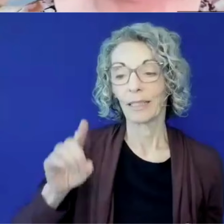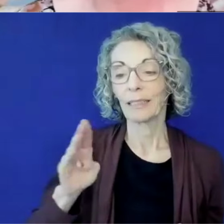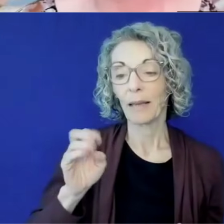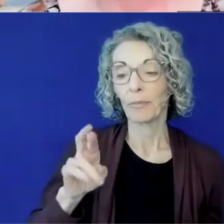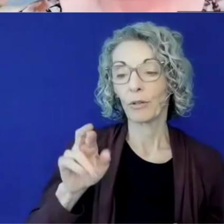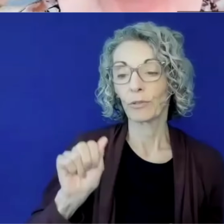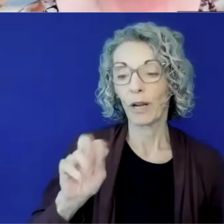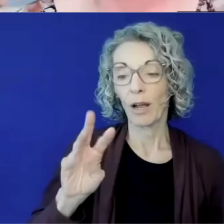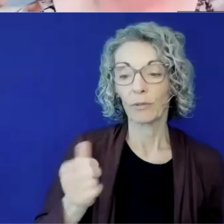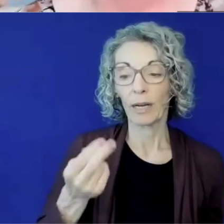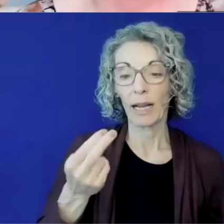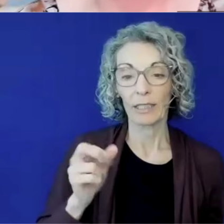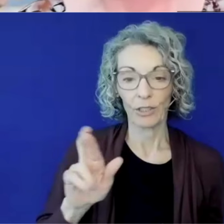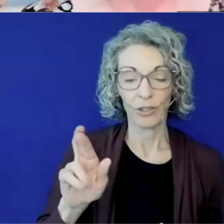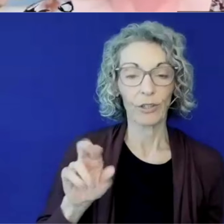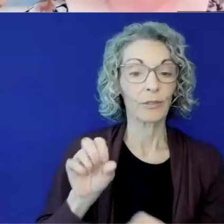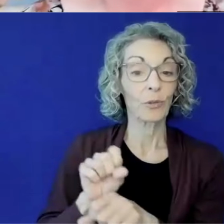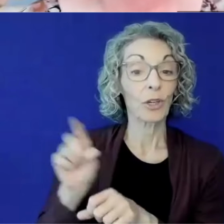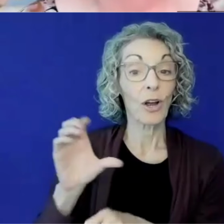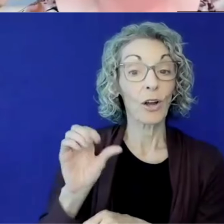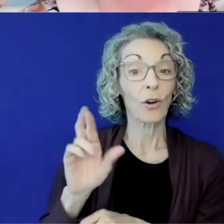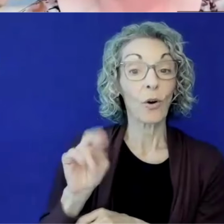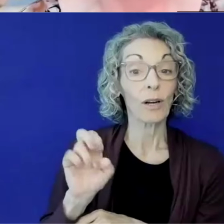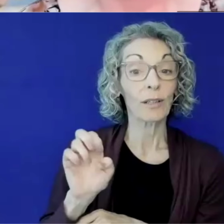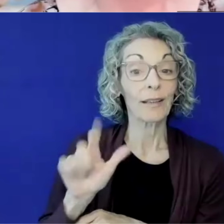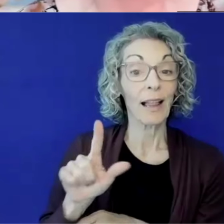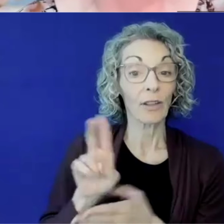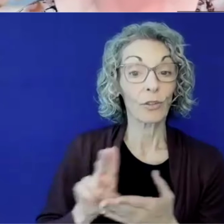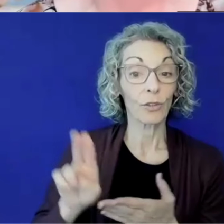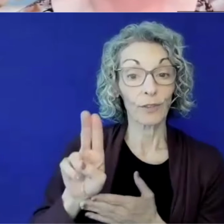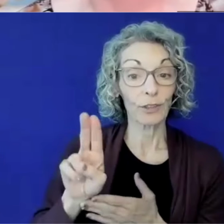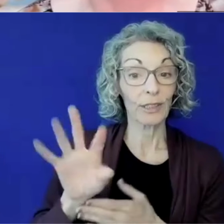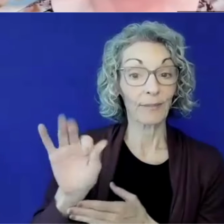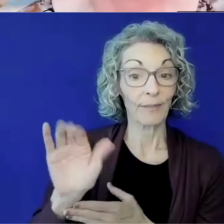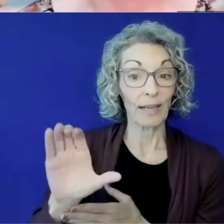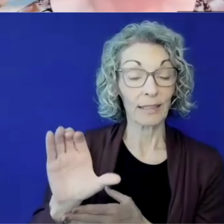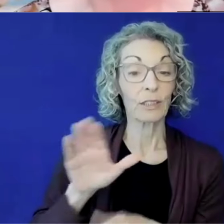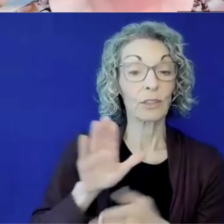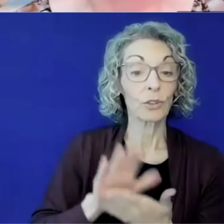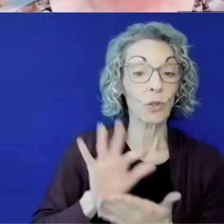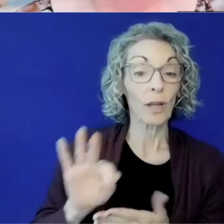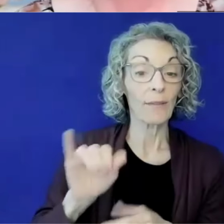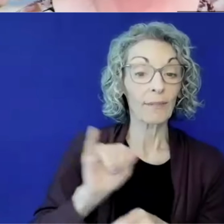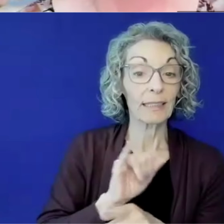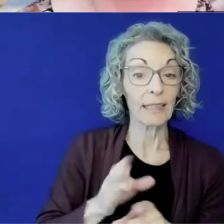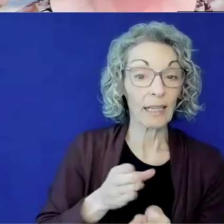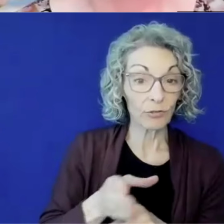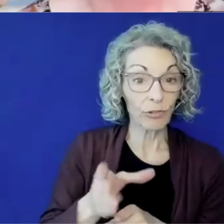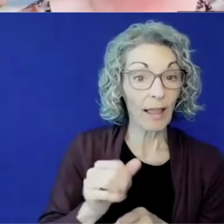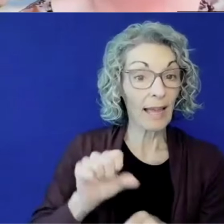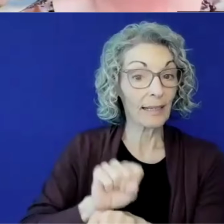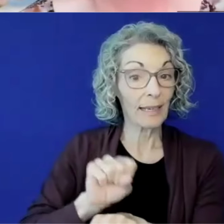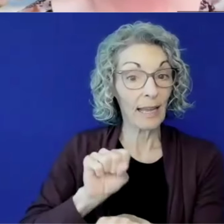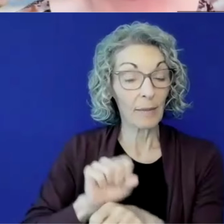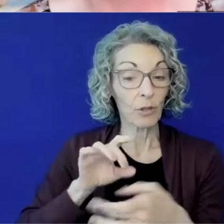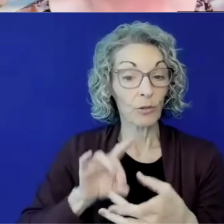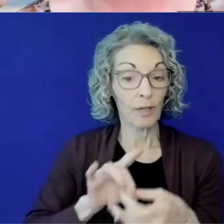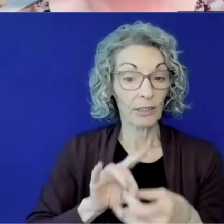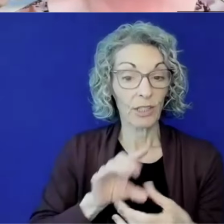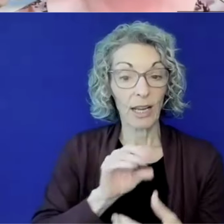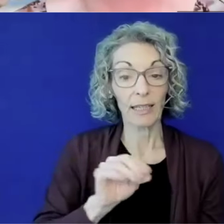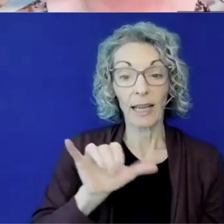I'm on the faculty at Cornell University. I'm in the School of Industrial and Labor Relations and the Yang Tan